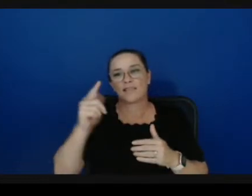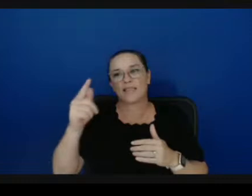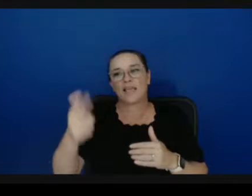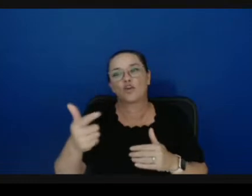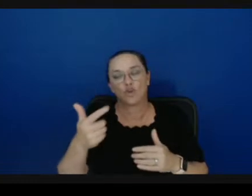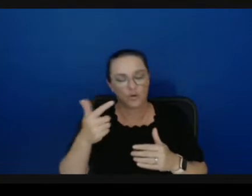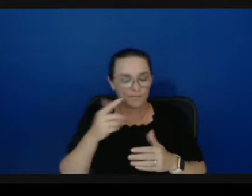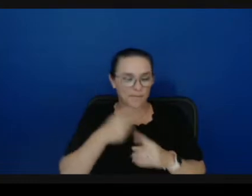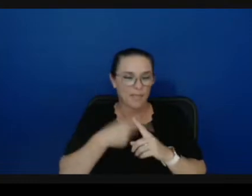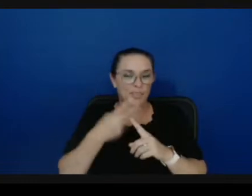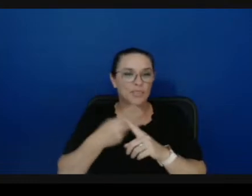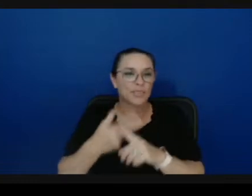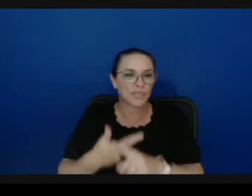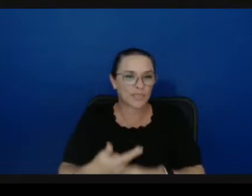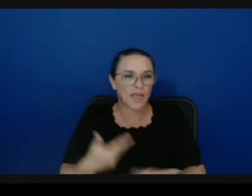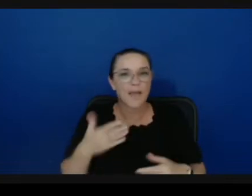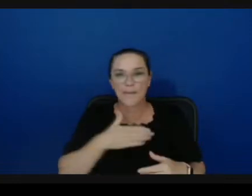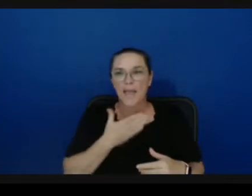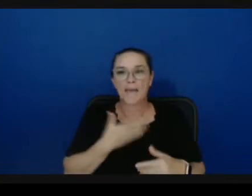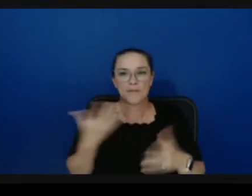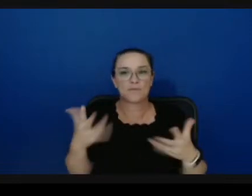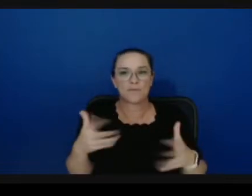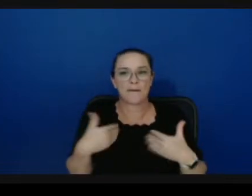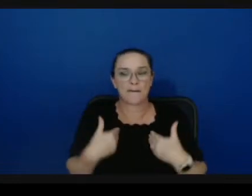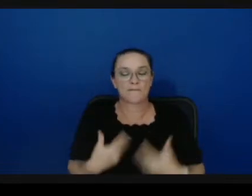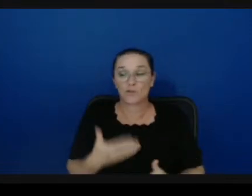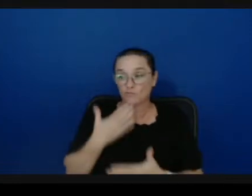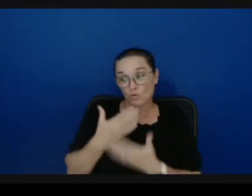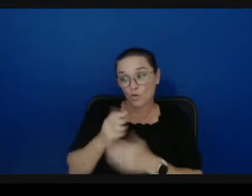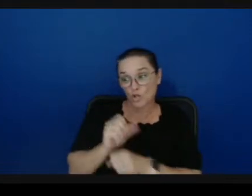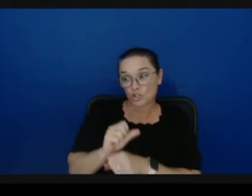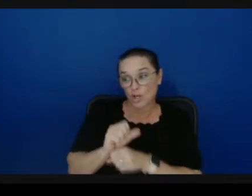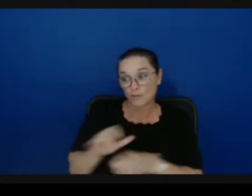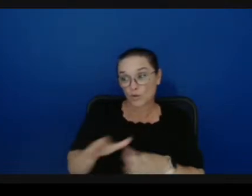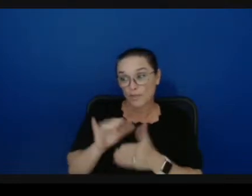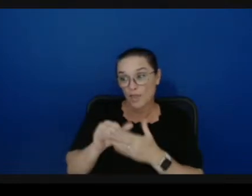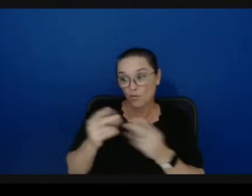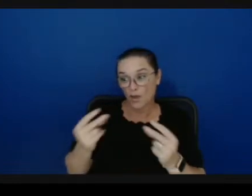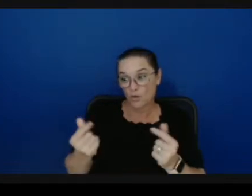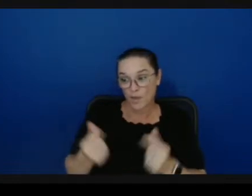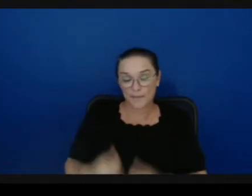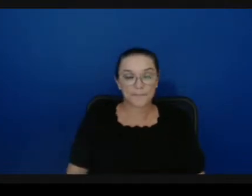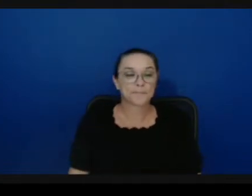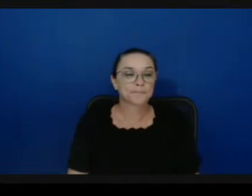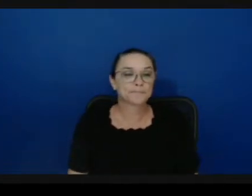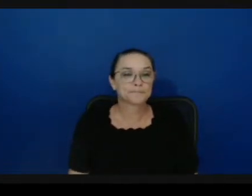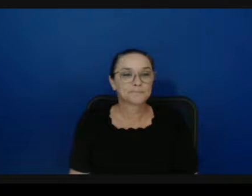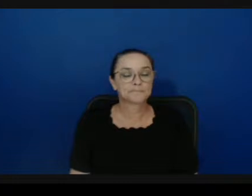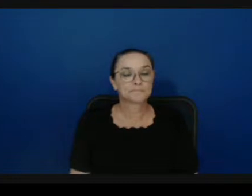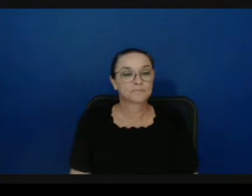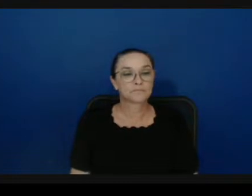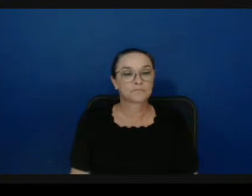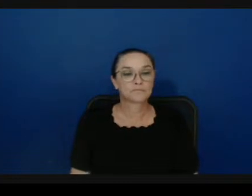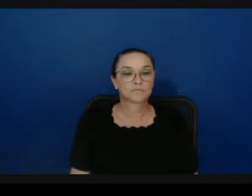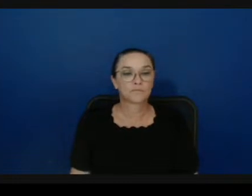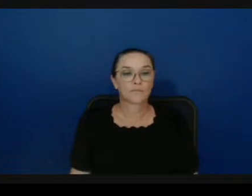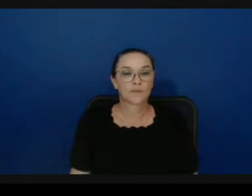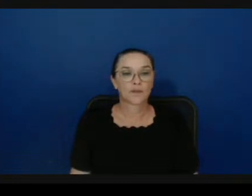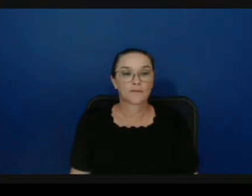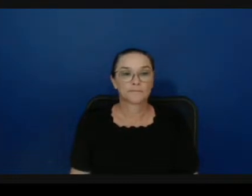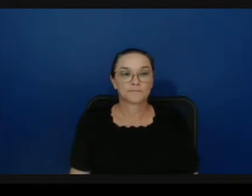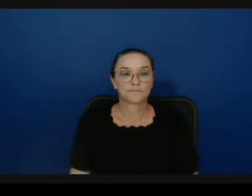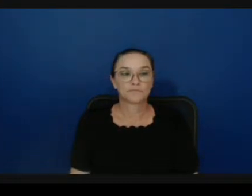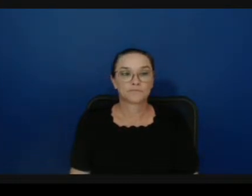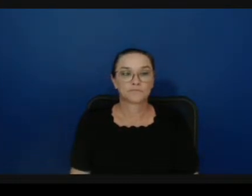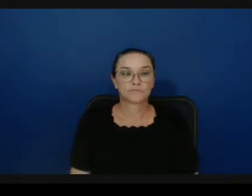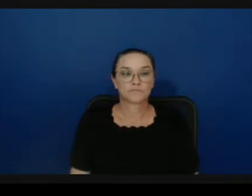it. Yeah, good job doing that right after the fact there. Yeah, so maybe we'll transition from here to